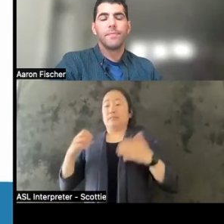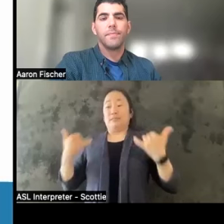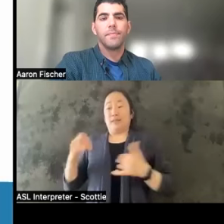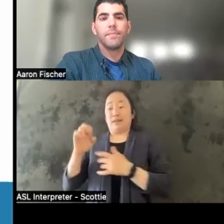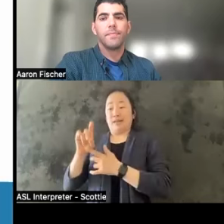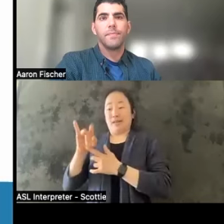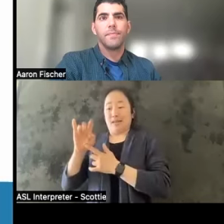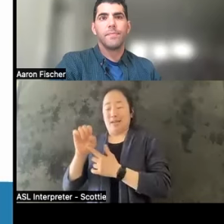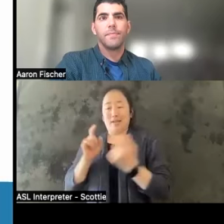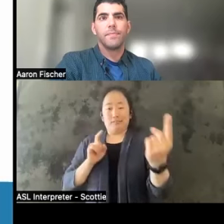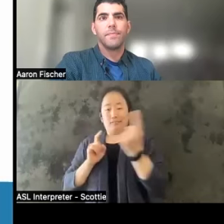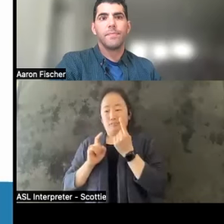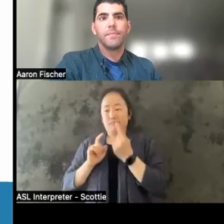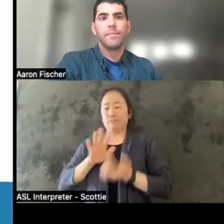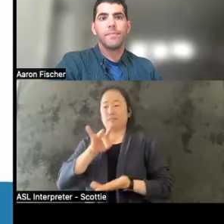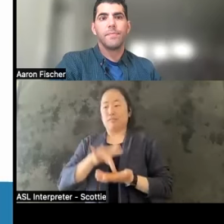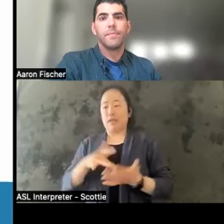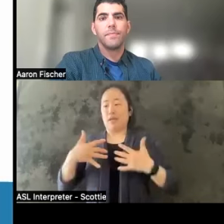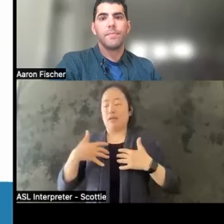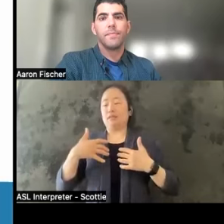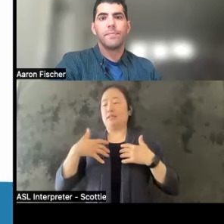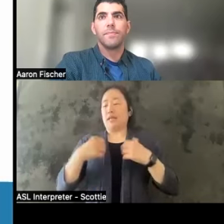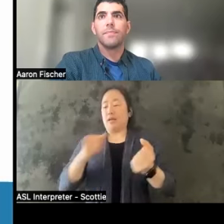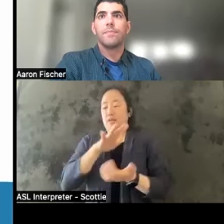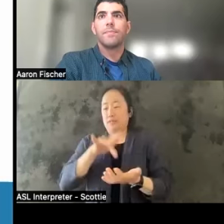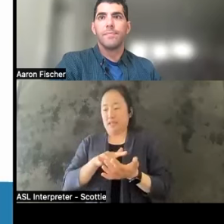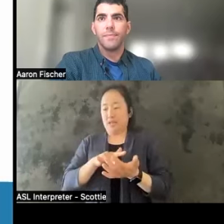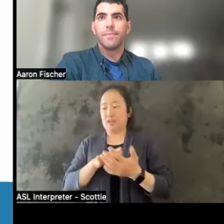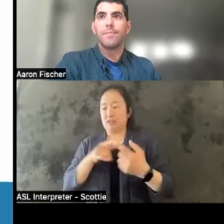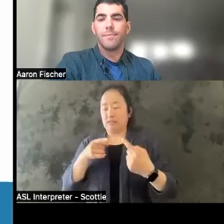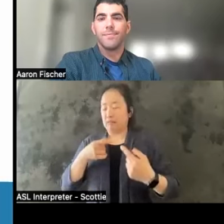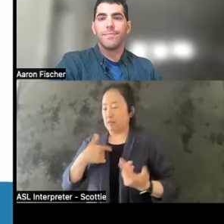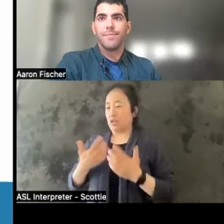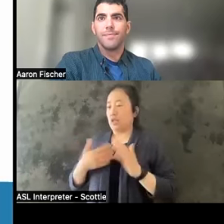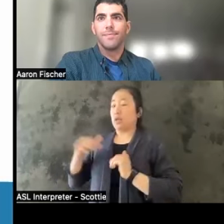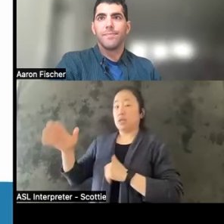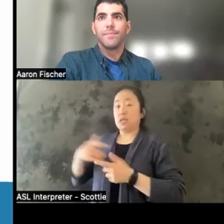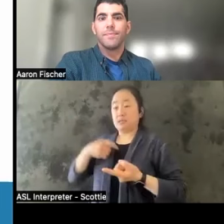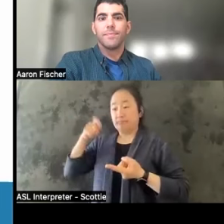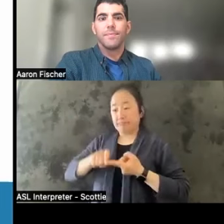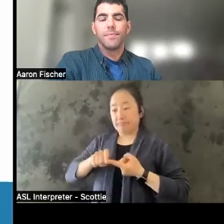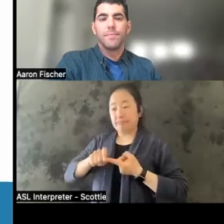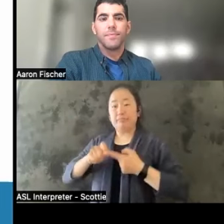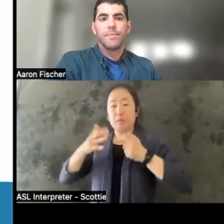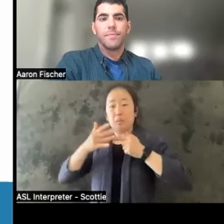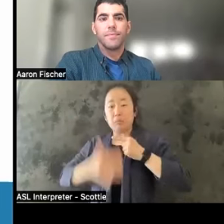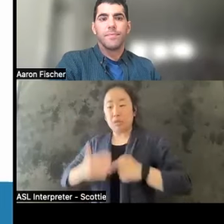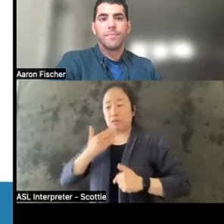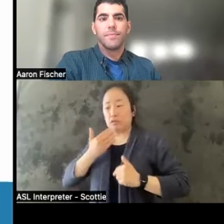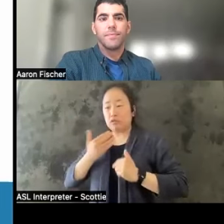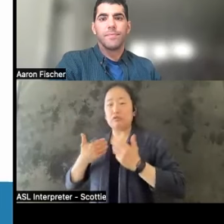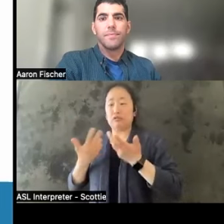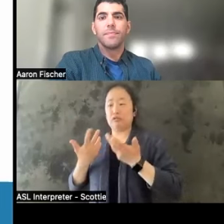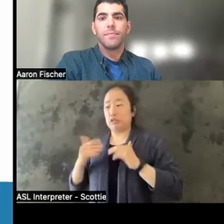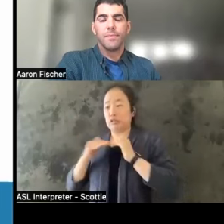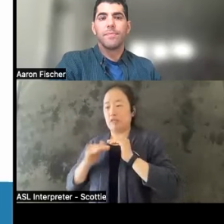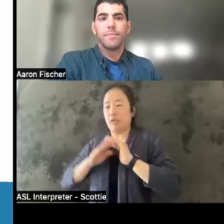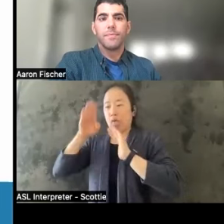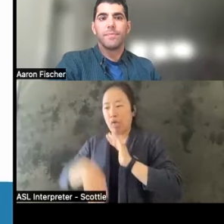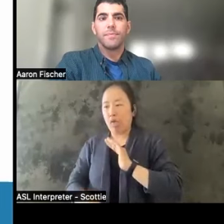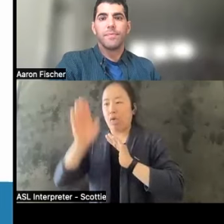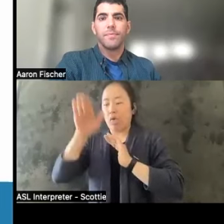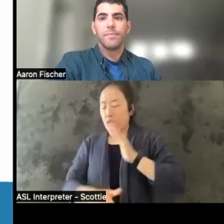more stable housing. So similar to the last case study that we discussed, I'll pose to Brian or Aaron,